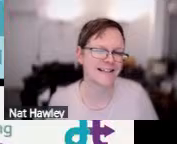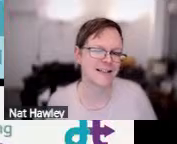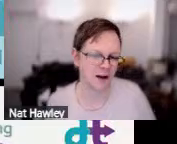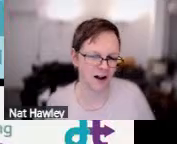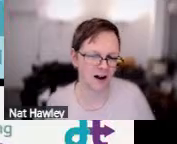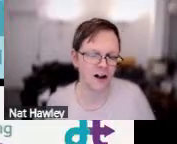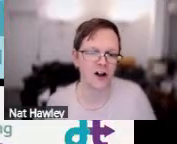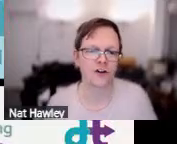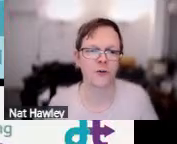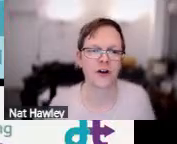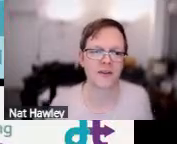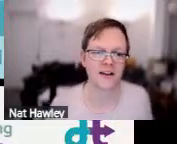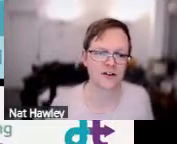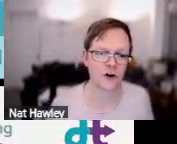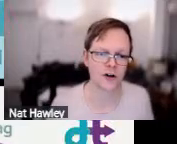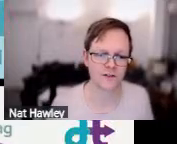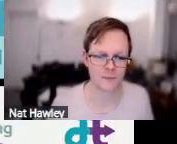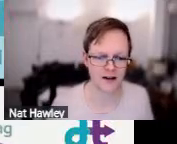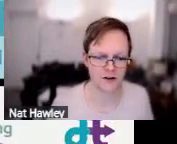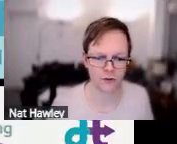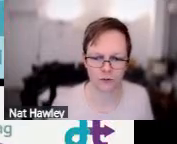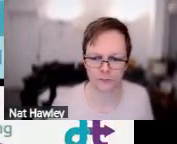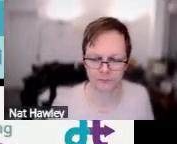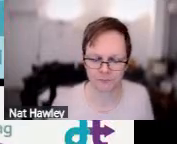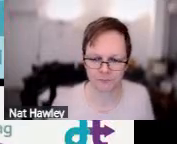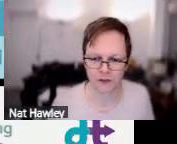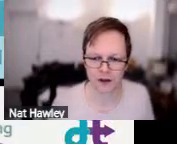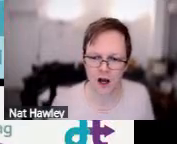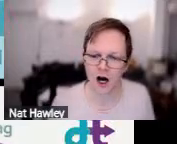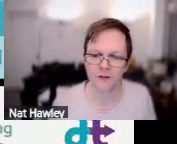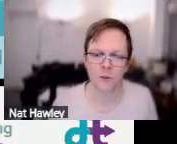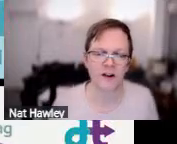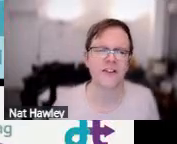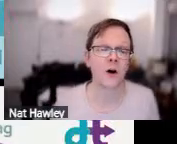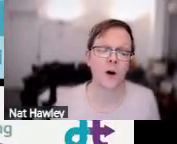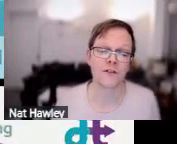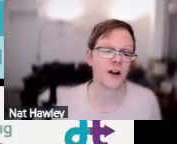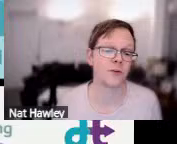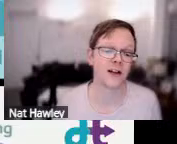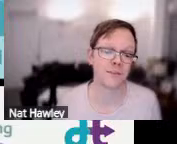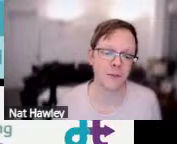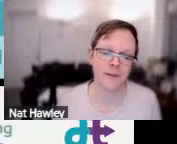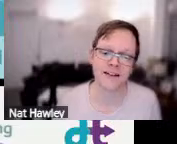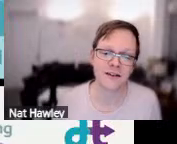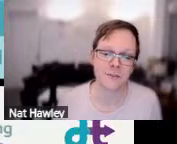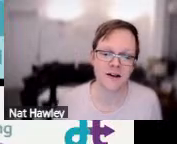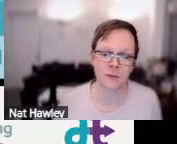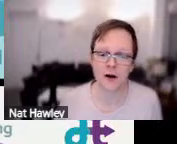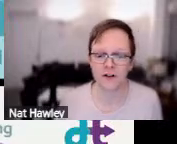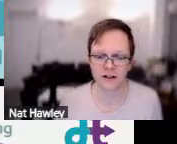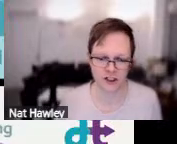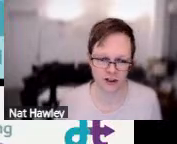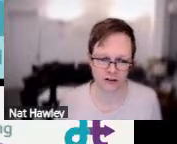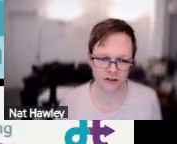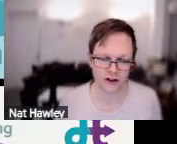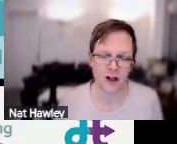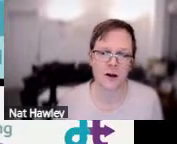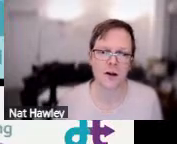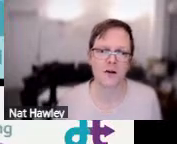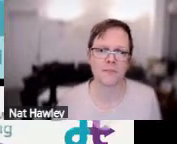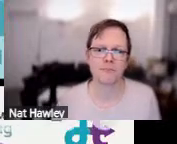very similar to some of these neurodevelopmentals. Other ones that are worth noting about is mental health